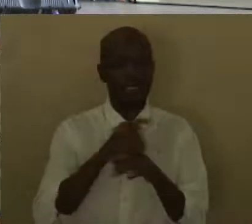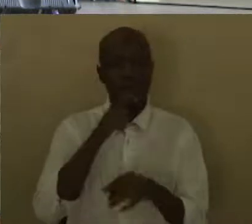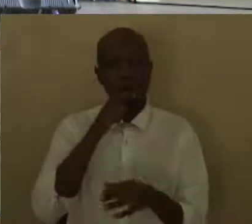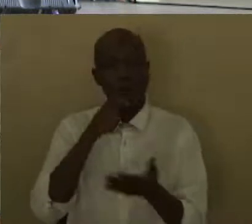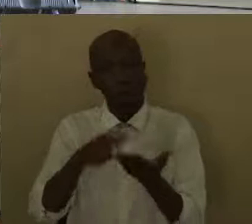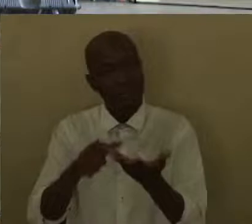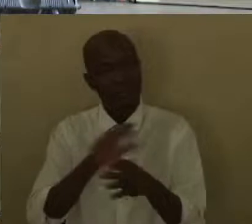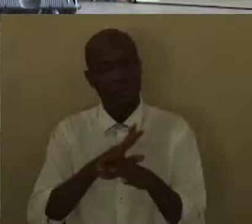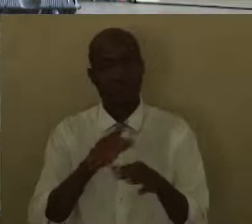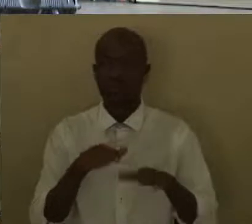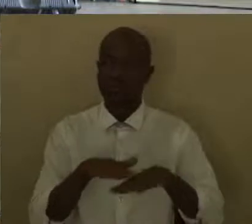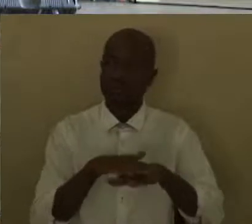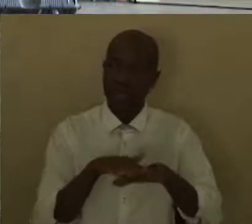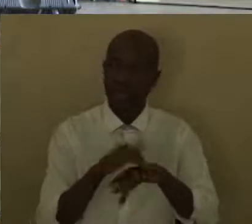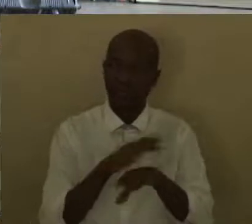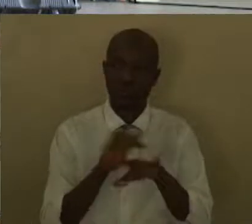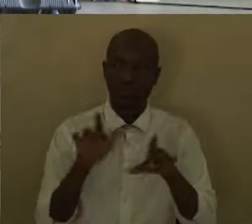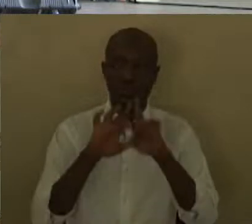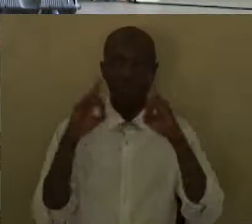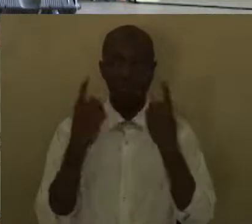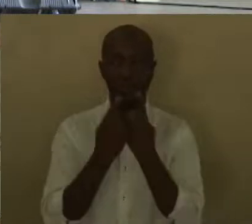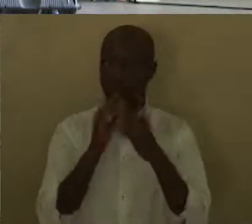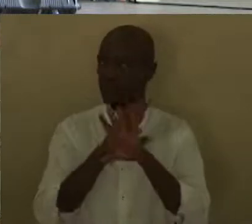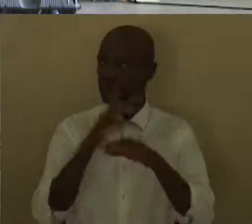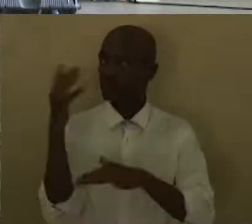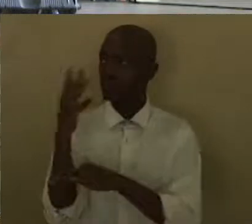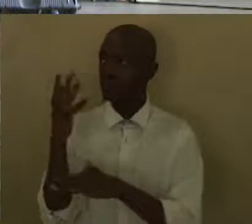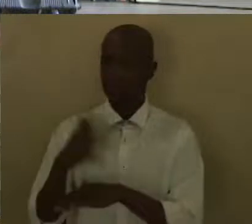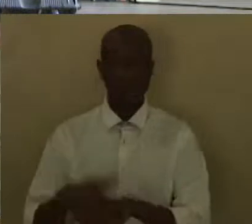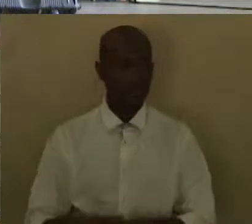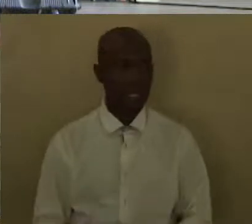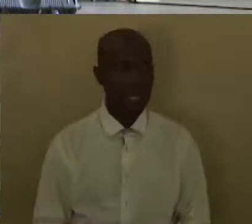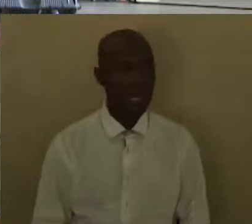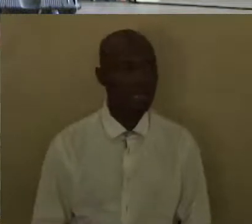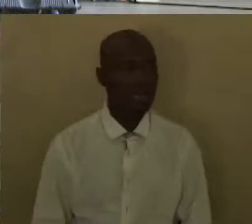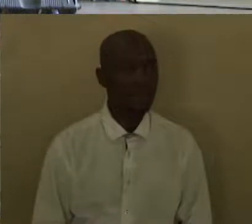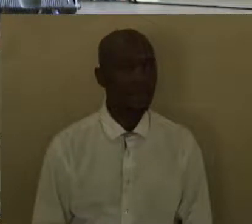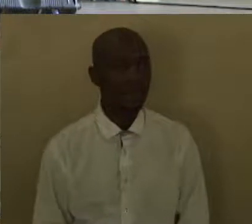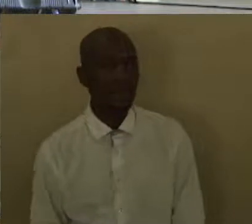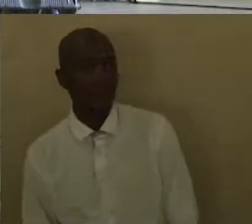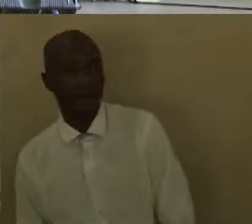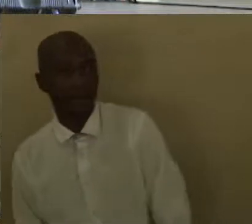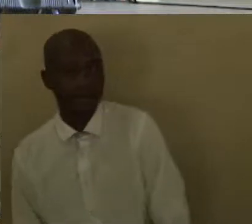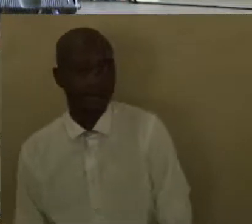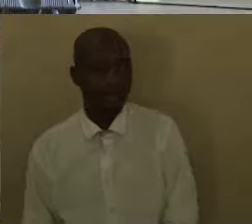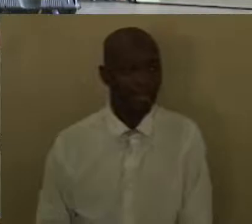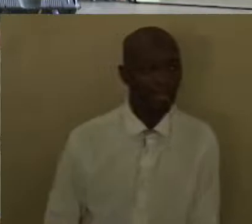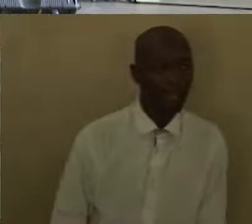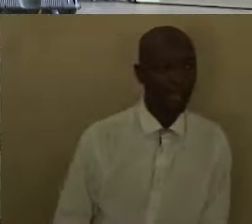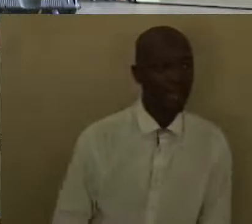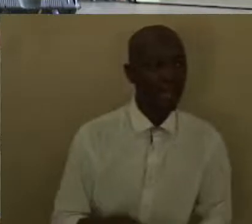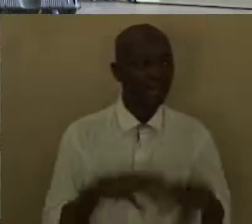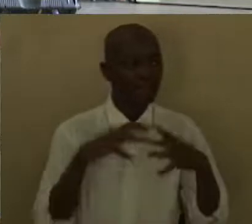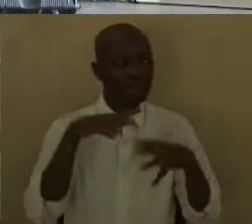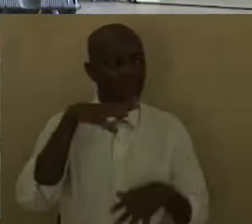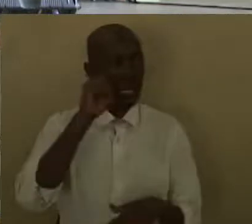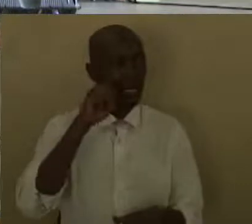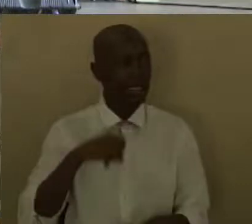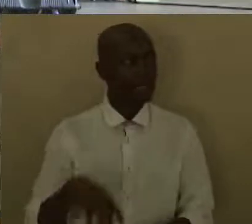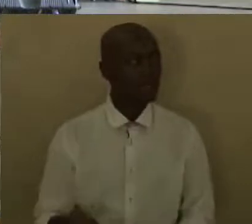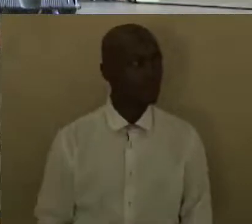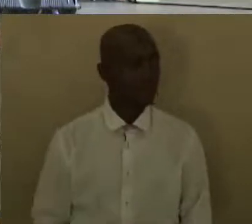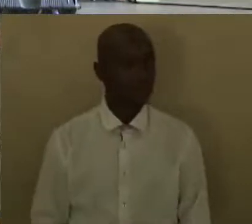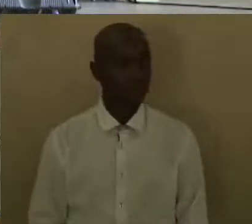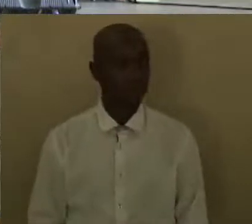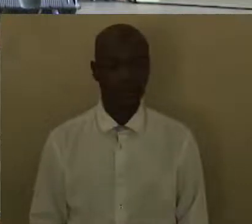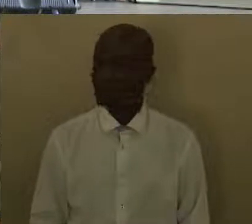comments based on the department's presentation. And thereafter, we will also request those that have